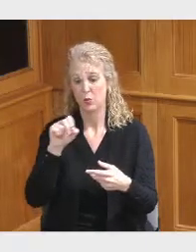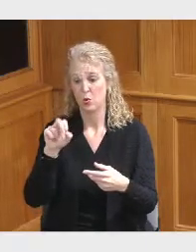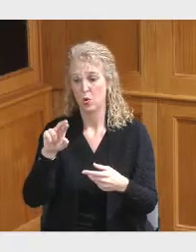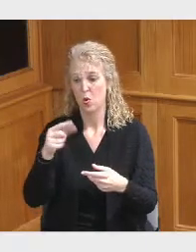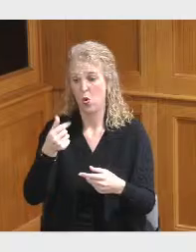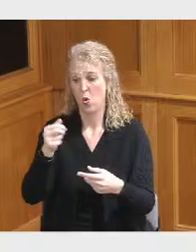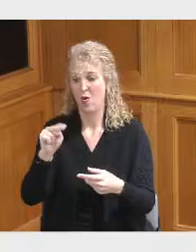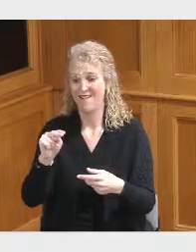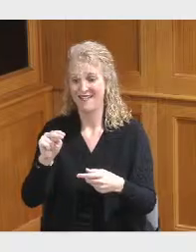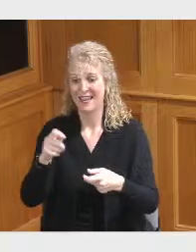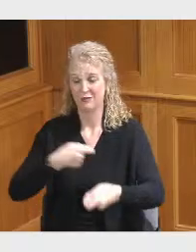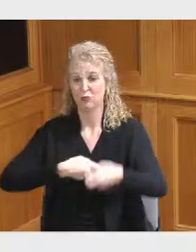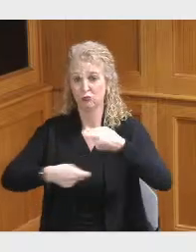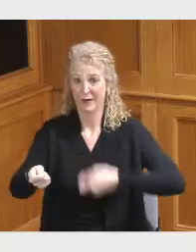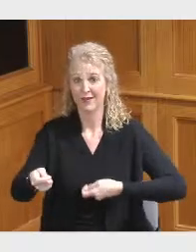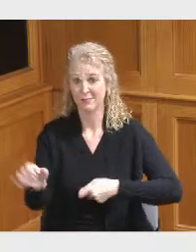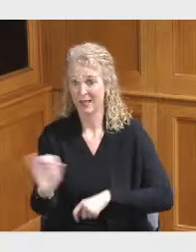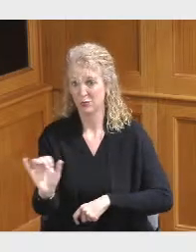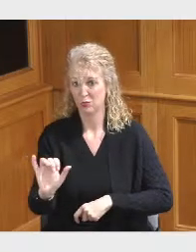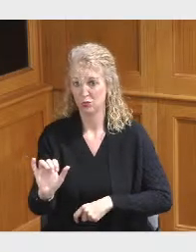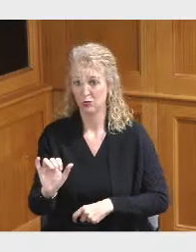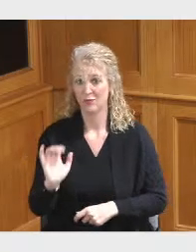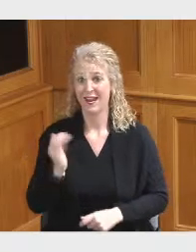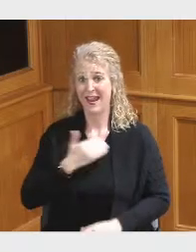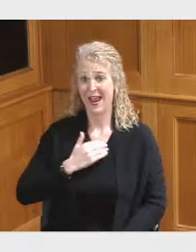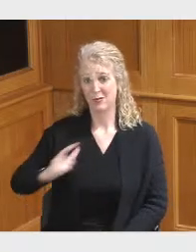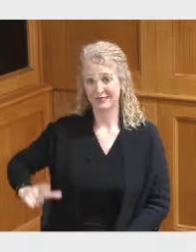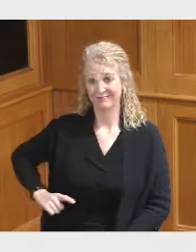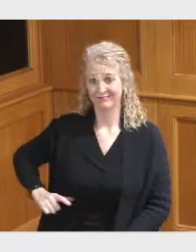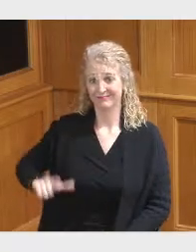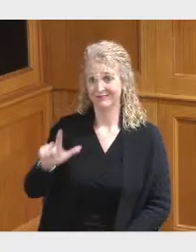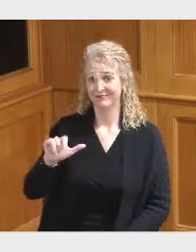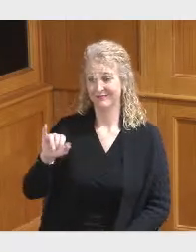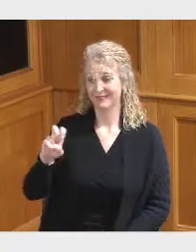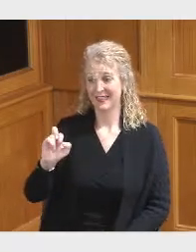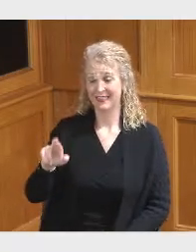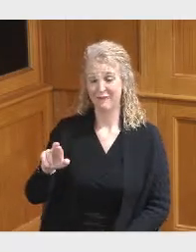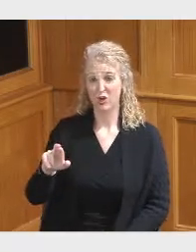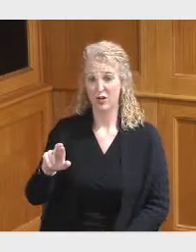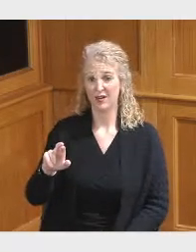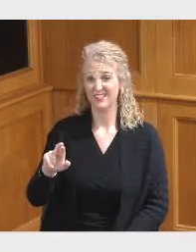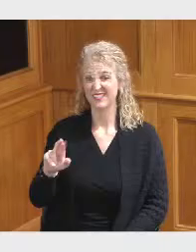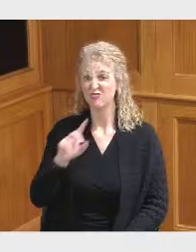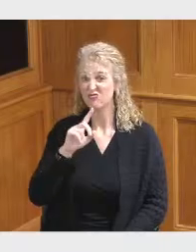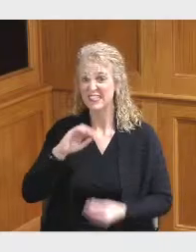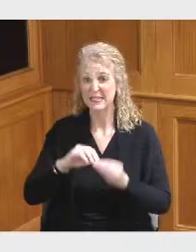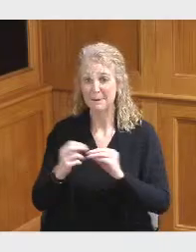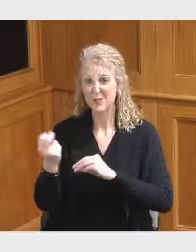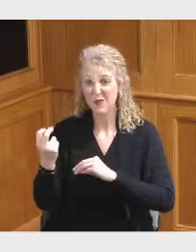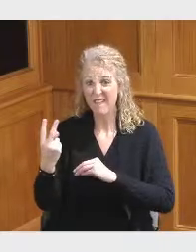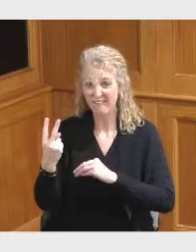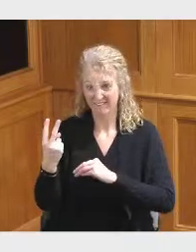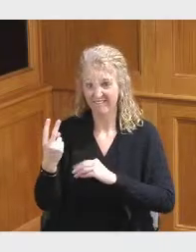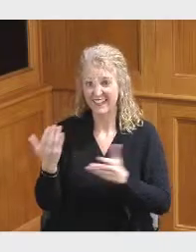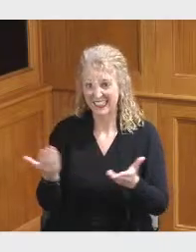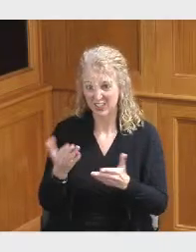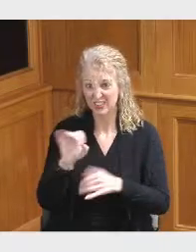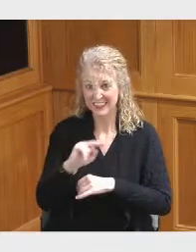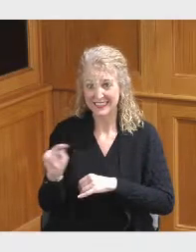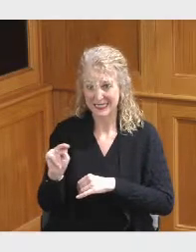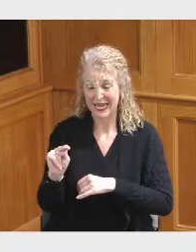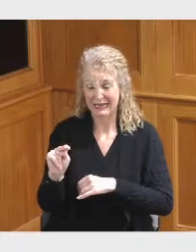general. Our liver program is the 12th largest program in the United States here in Cincinnati. And